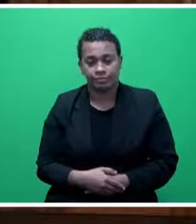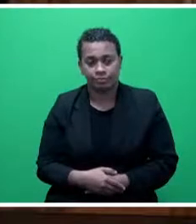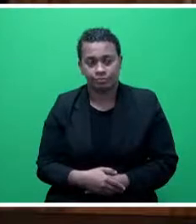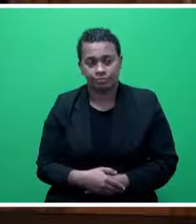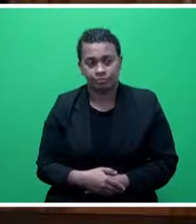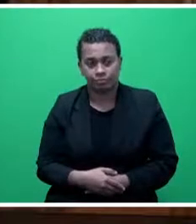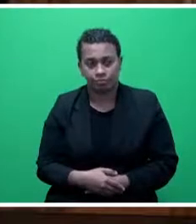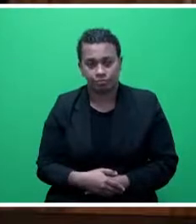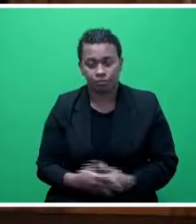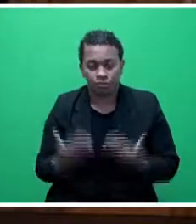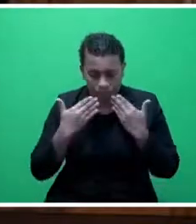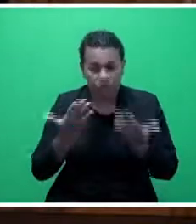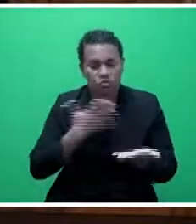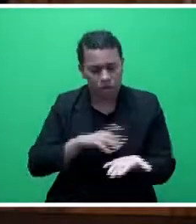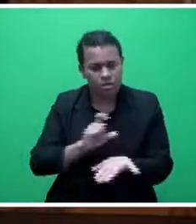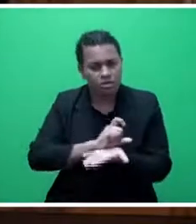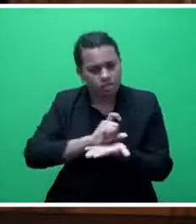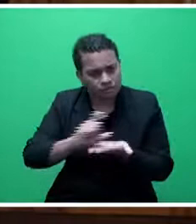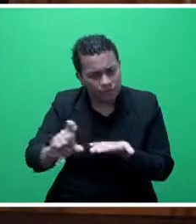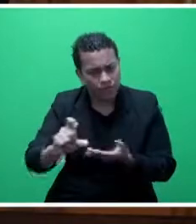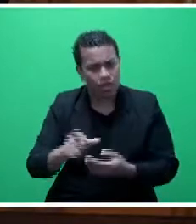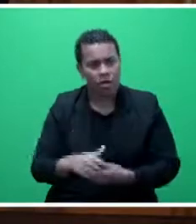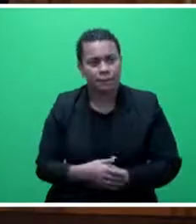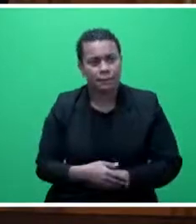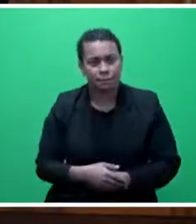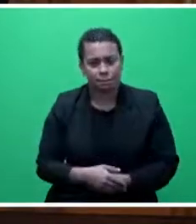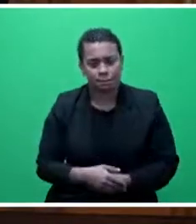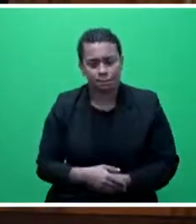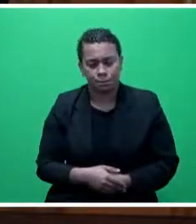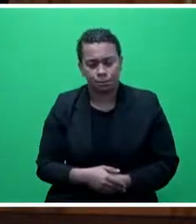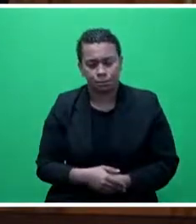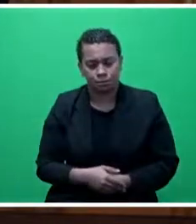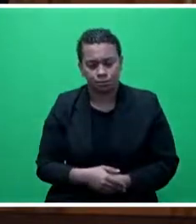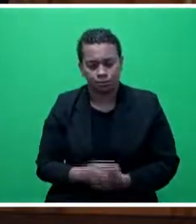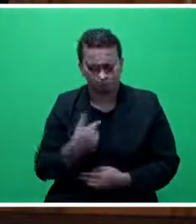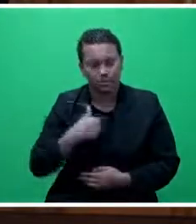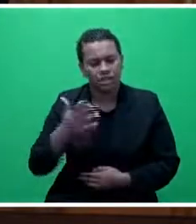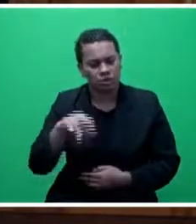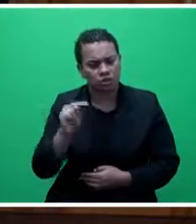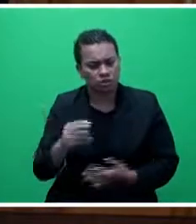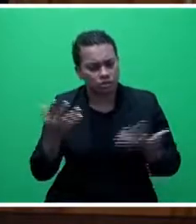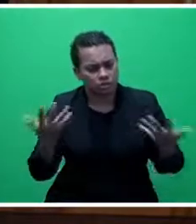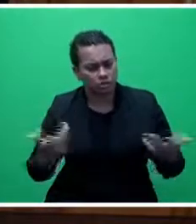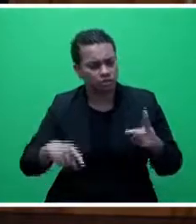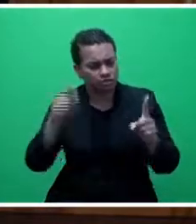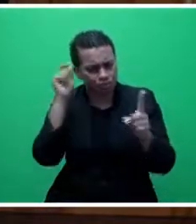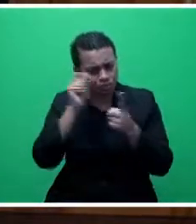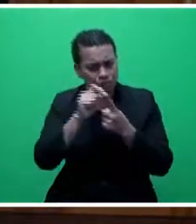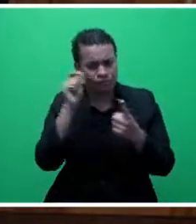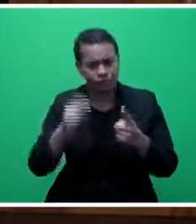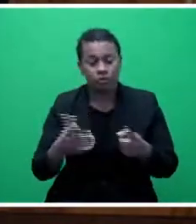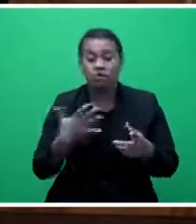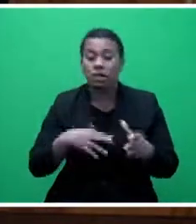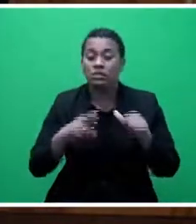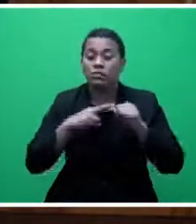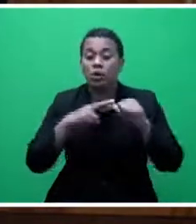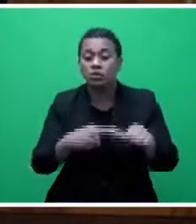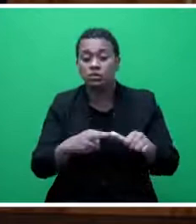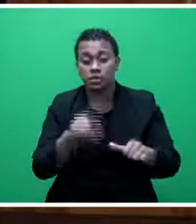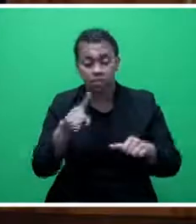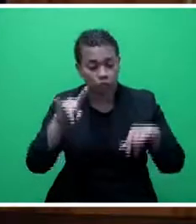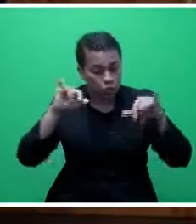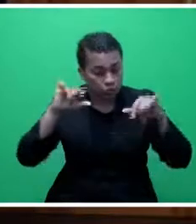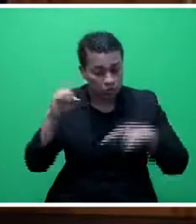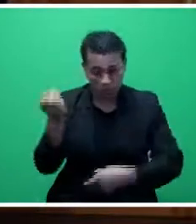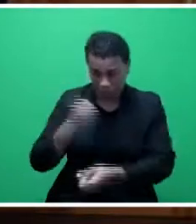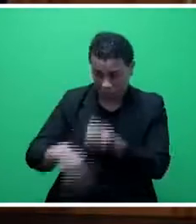clarity's sake, we all need to be very precise here, but I just need to respond to a couple of issues that have been raised.